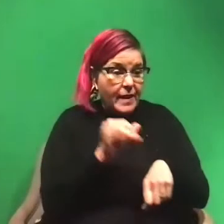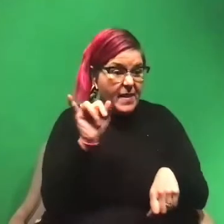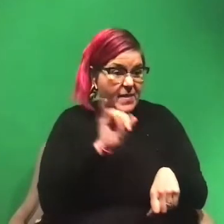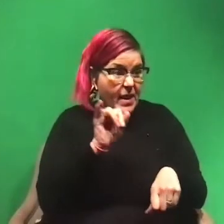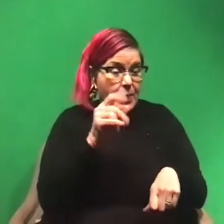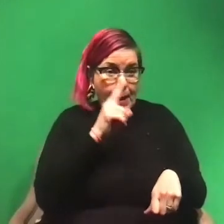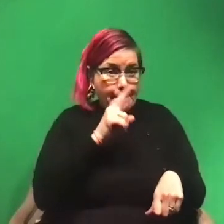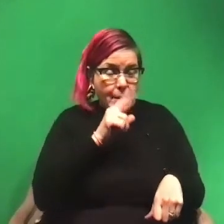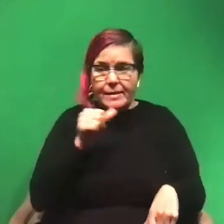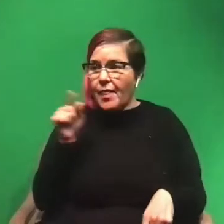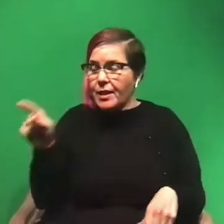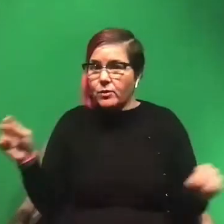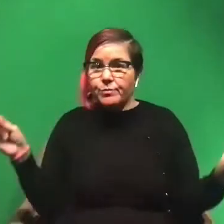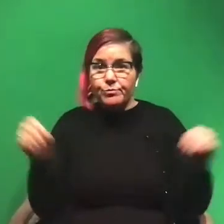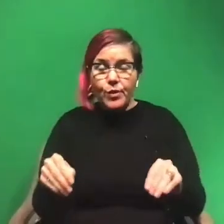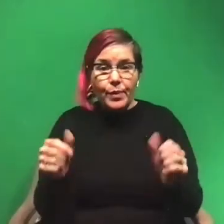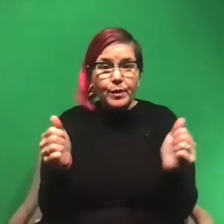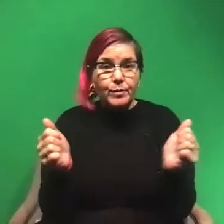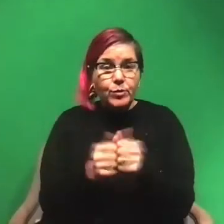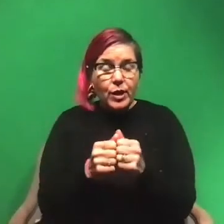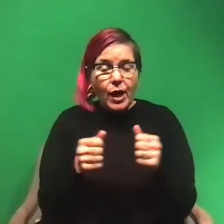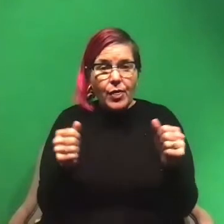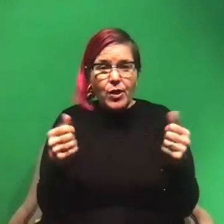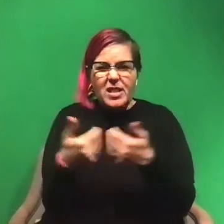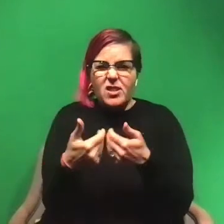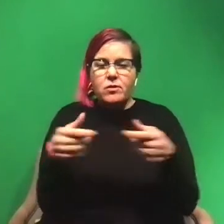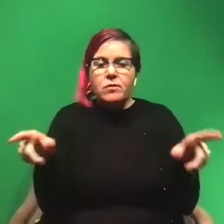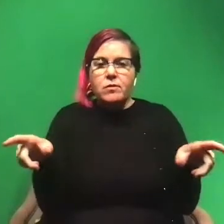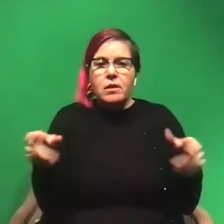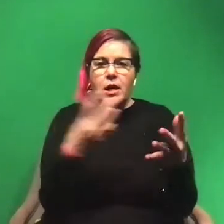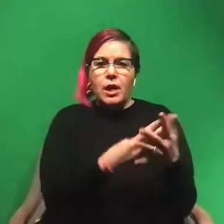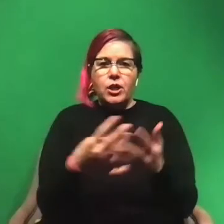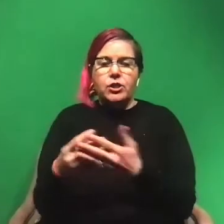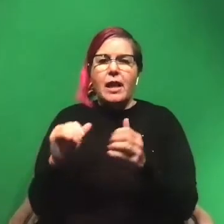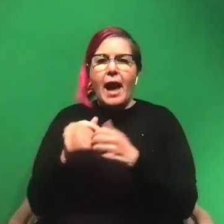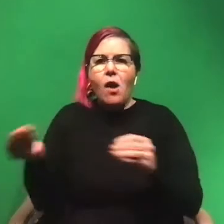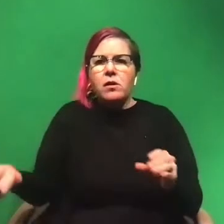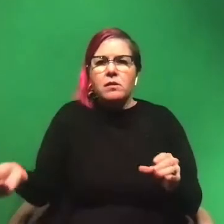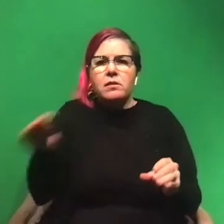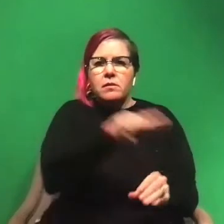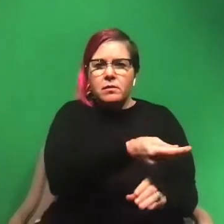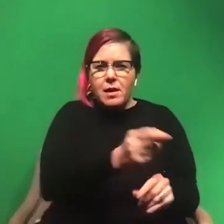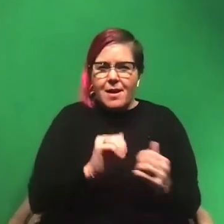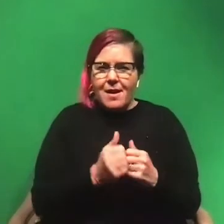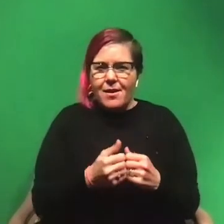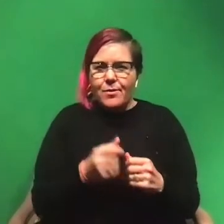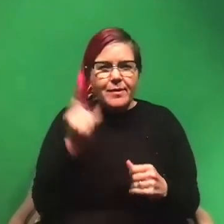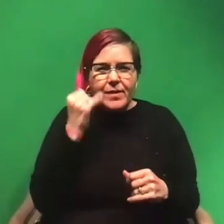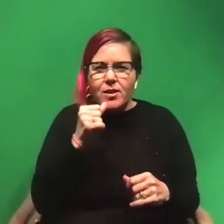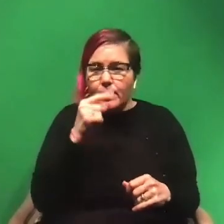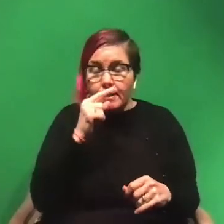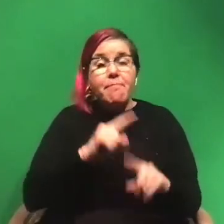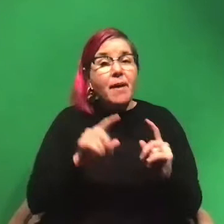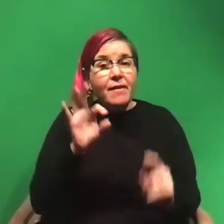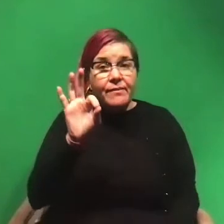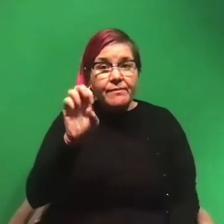this one, but you just put them in adjacent cages, how can you transmit from here to here? But ferrets do sneeze,